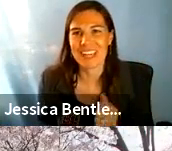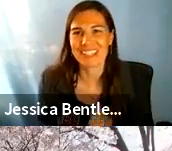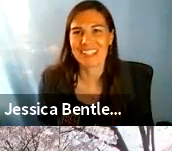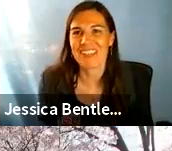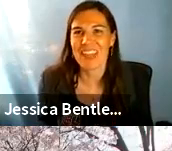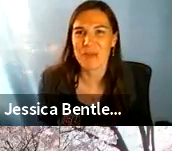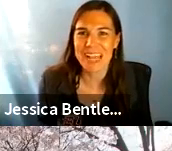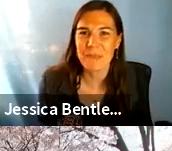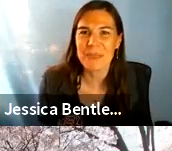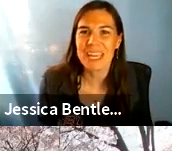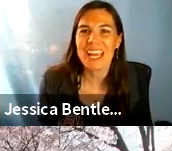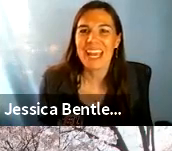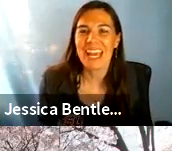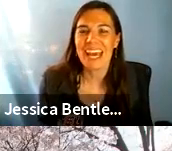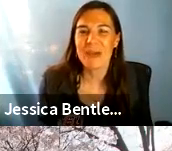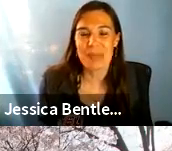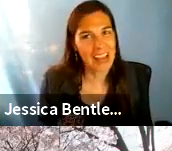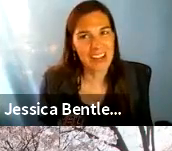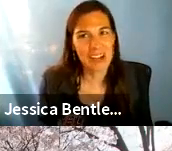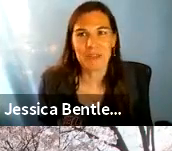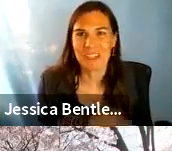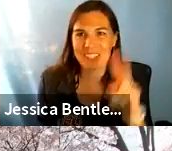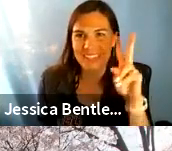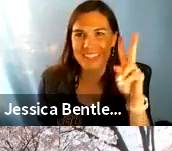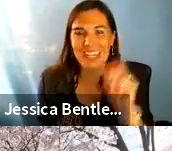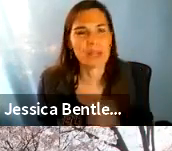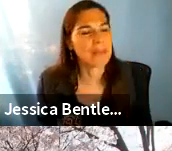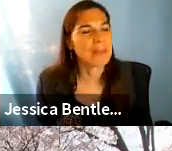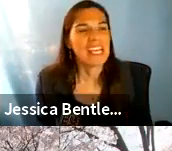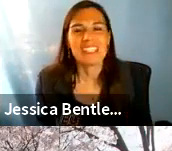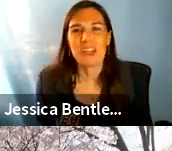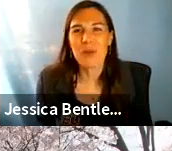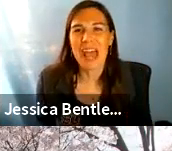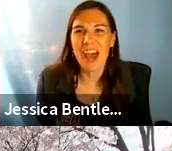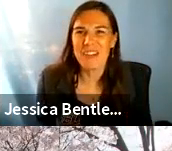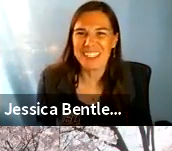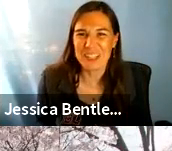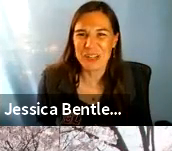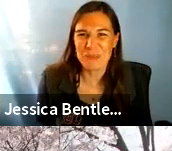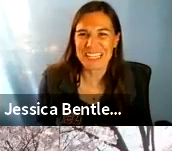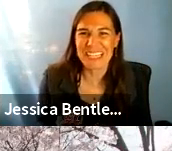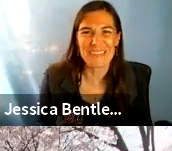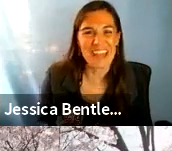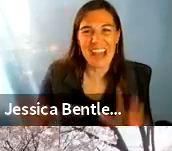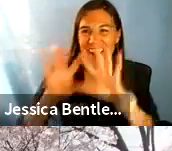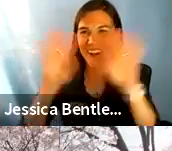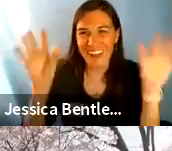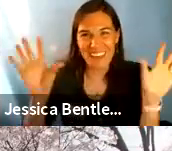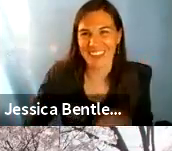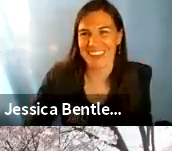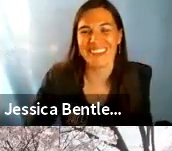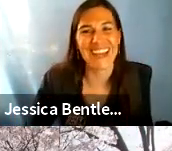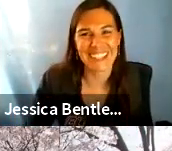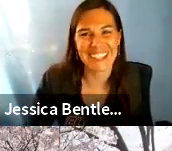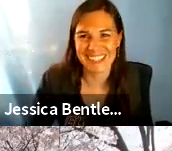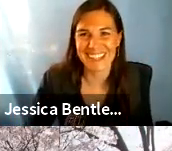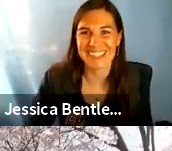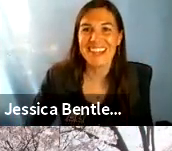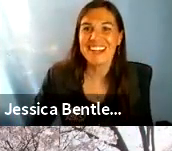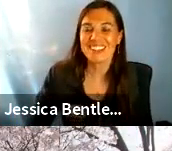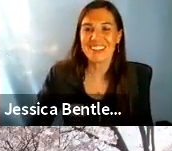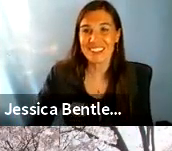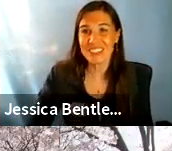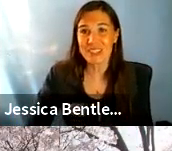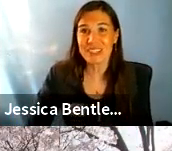missing. Okay, just thought of that one now. And Idaho, just thought of the second one. So we have interpreting alumni all over the United